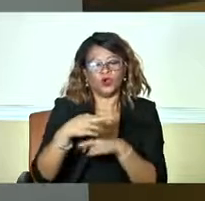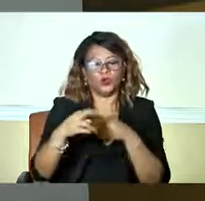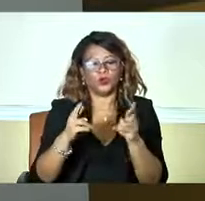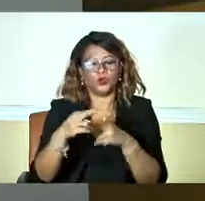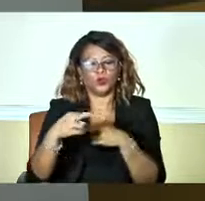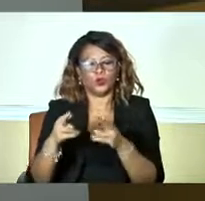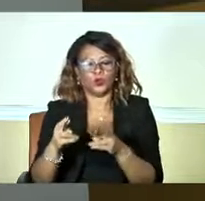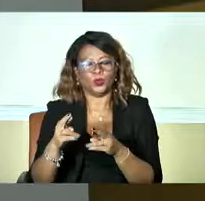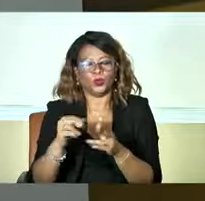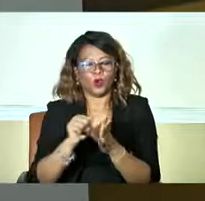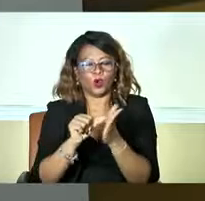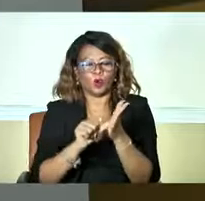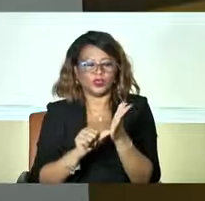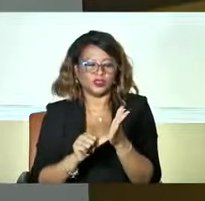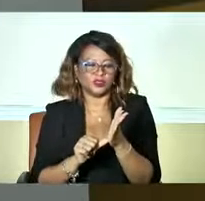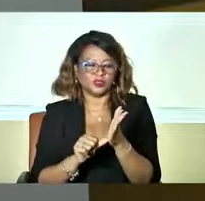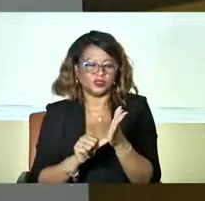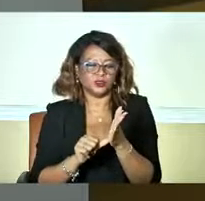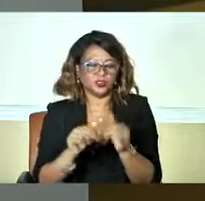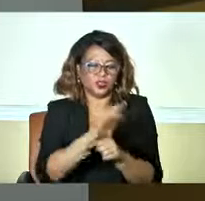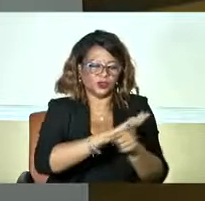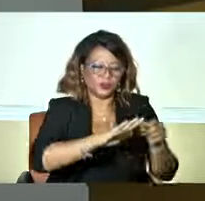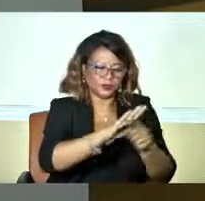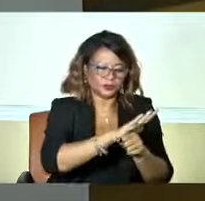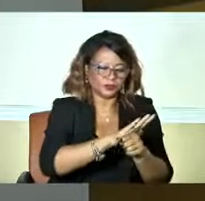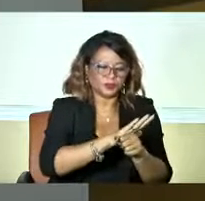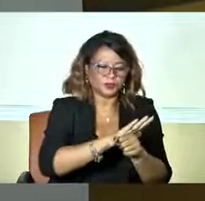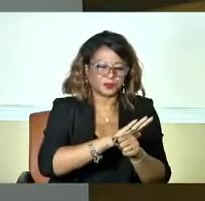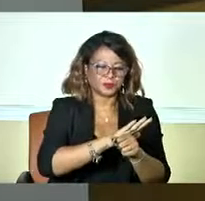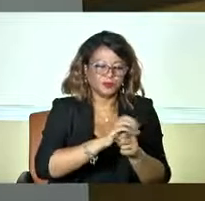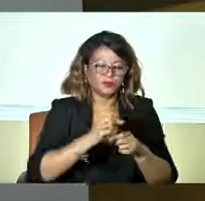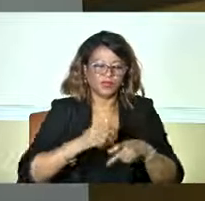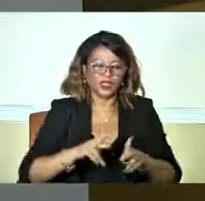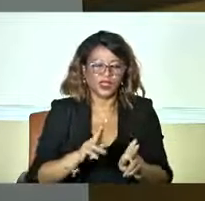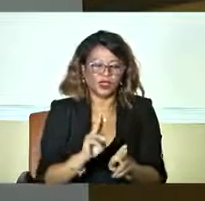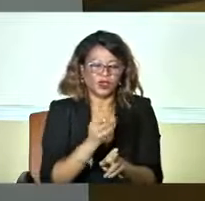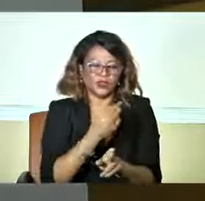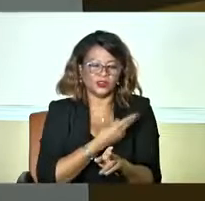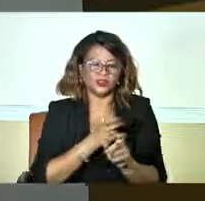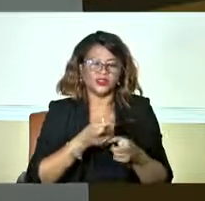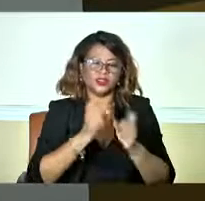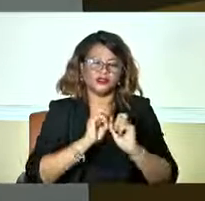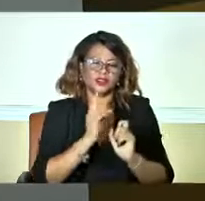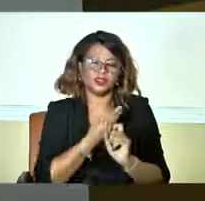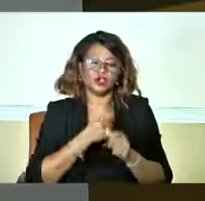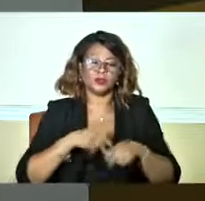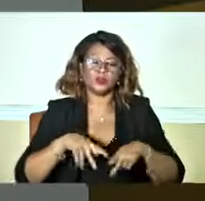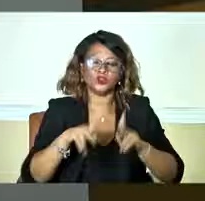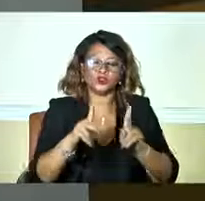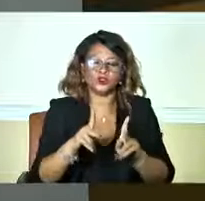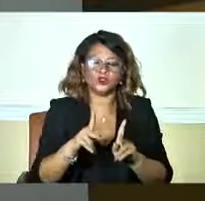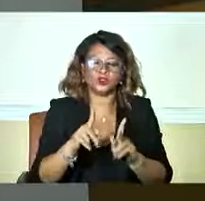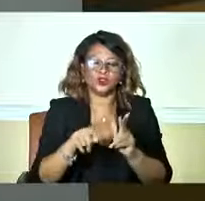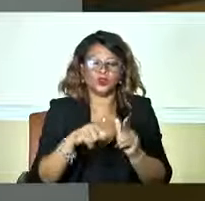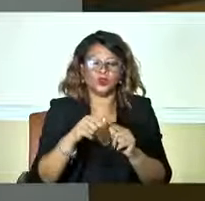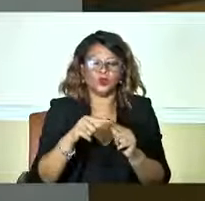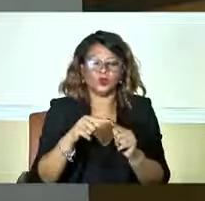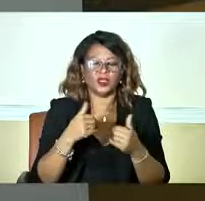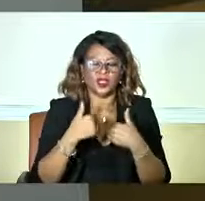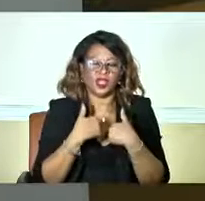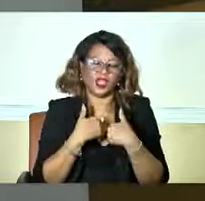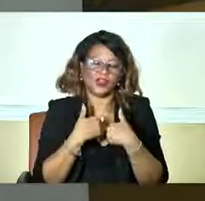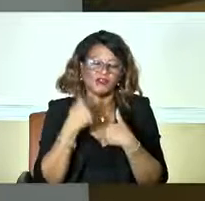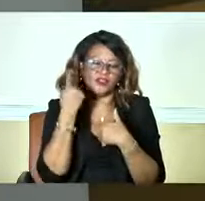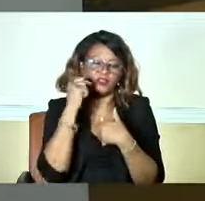4-room operating suite, and it allows us or gives us the opportunity, once we have